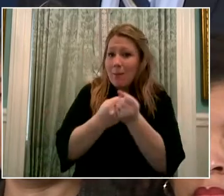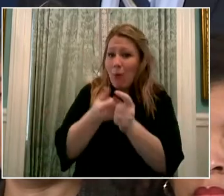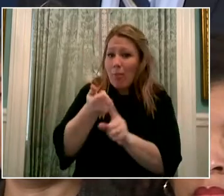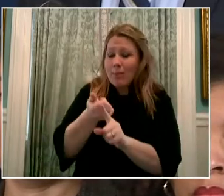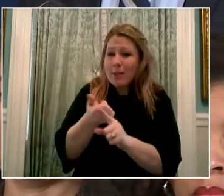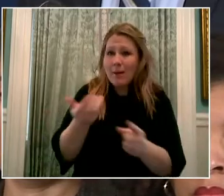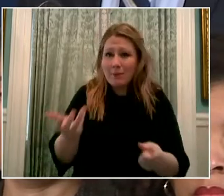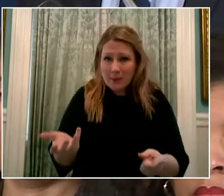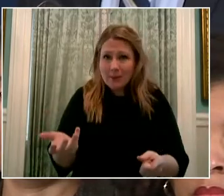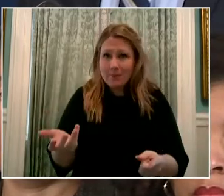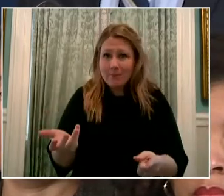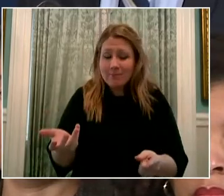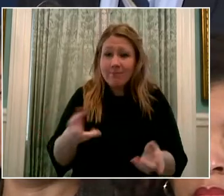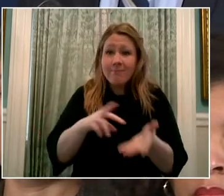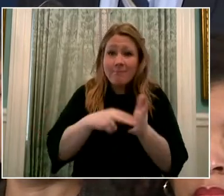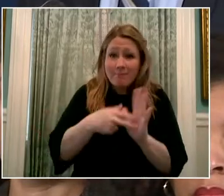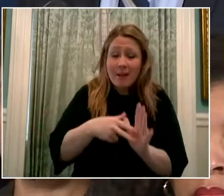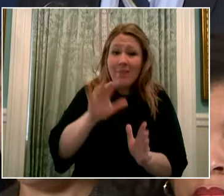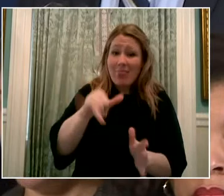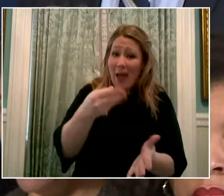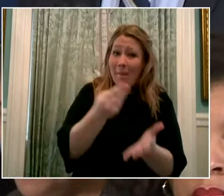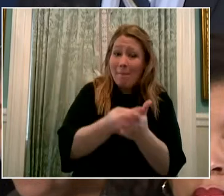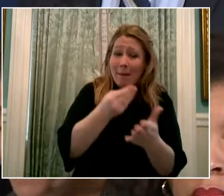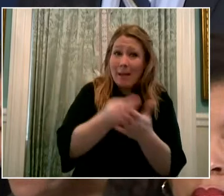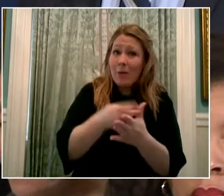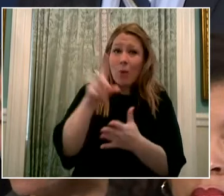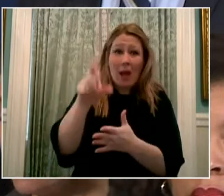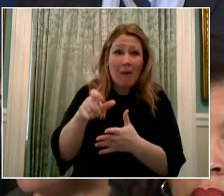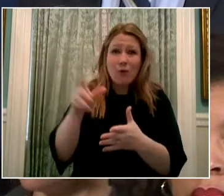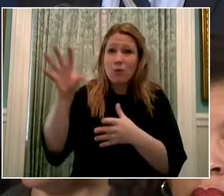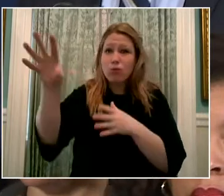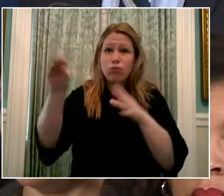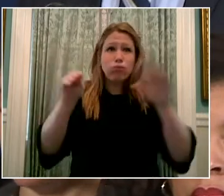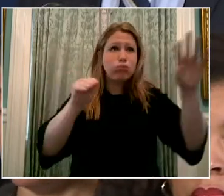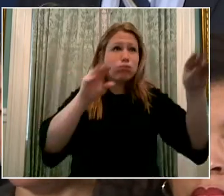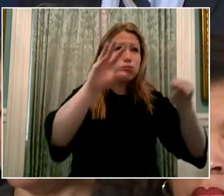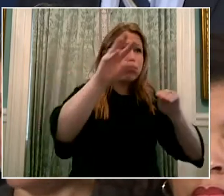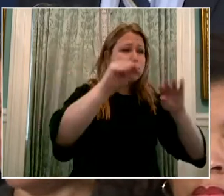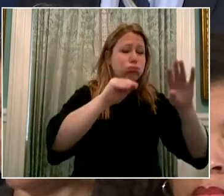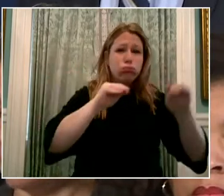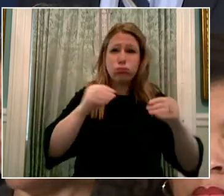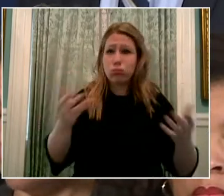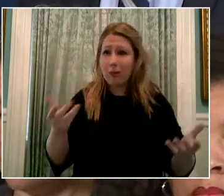be clear on that. Washington, it's time to respond.